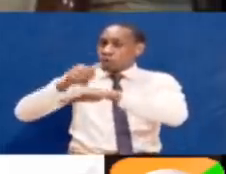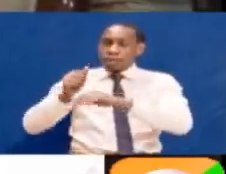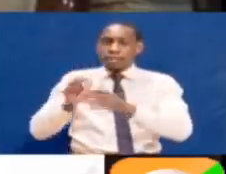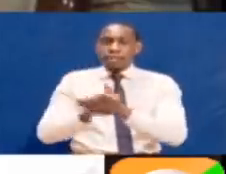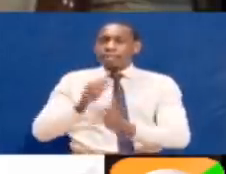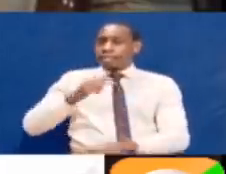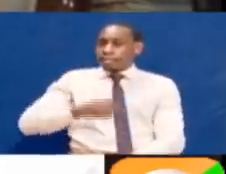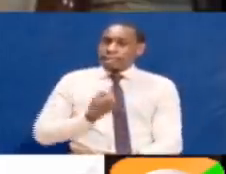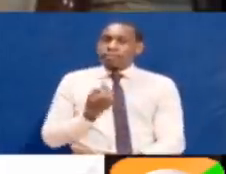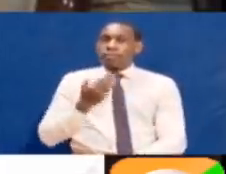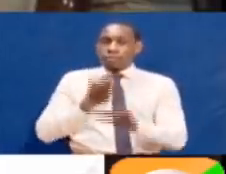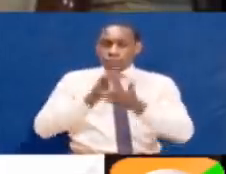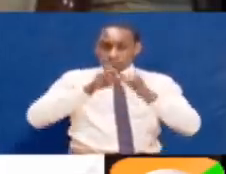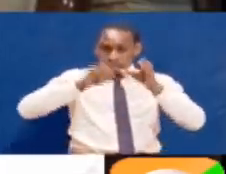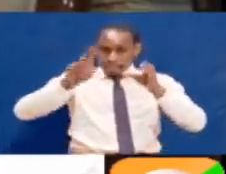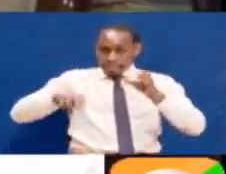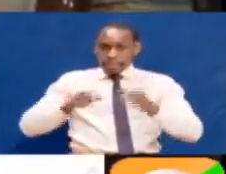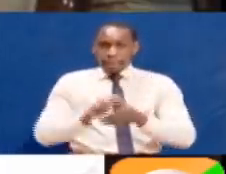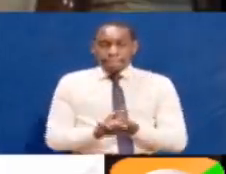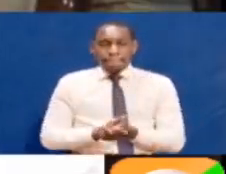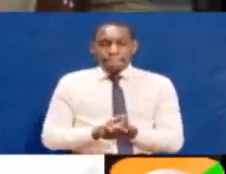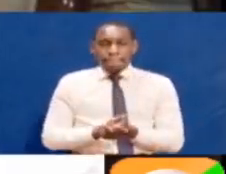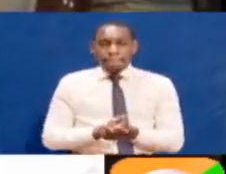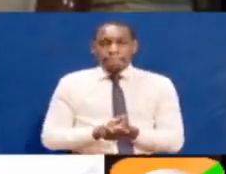would resigned.